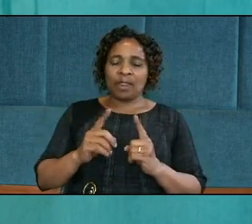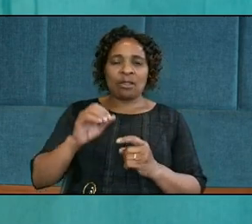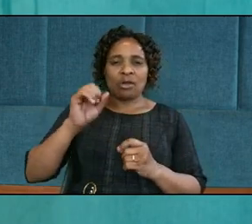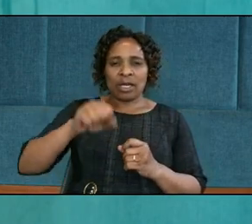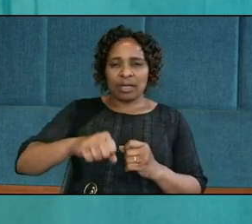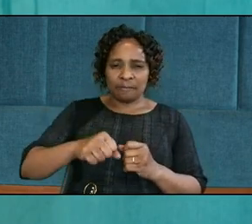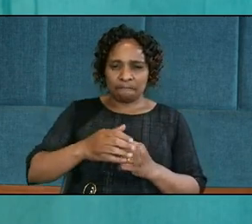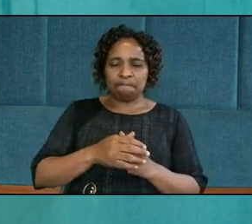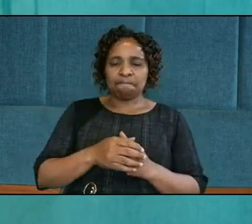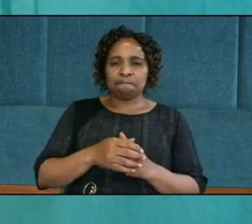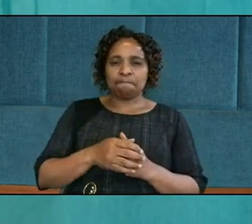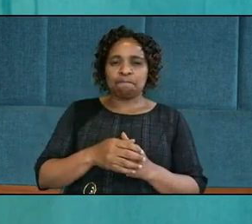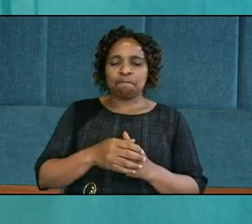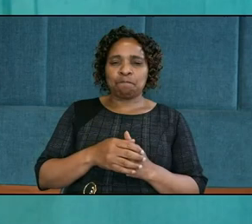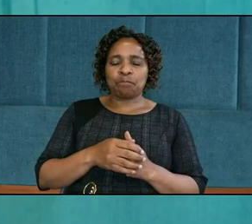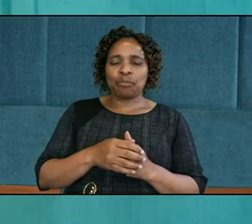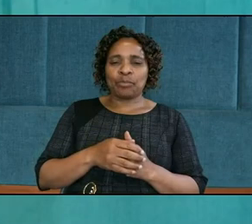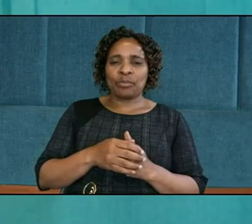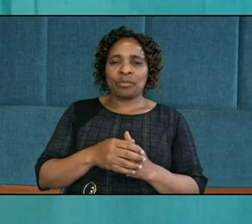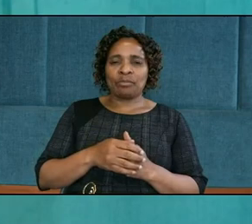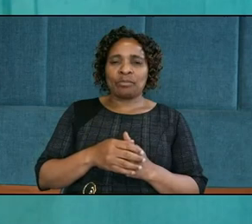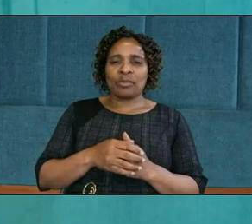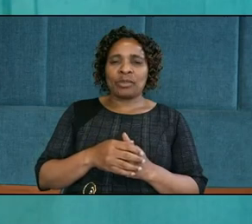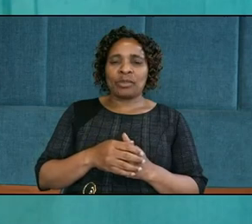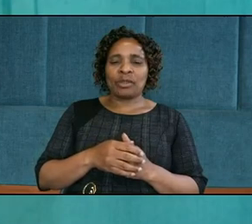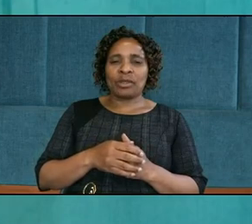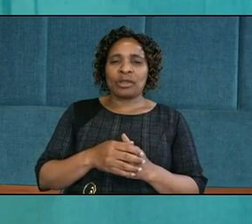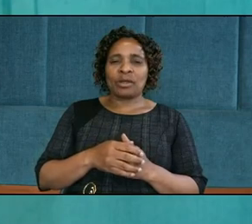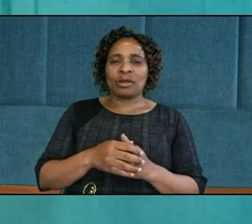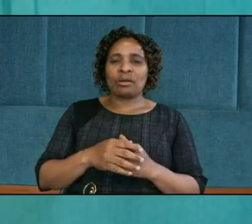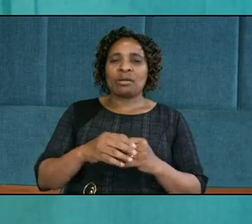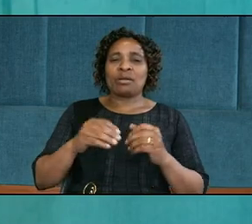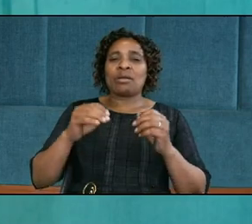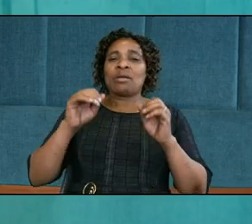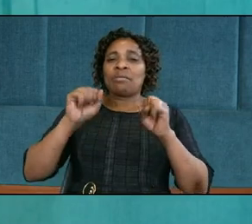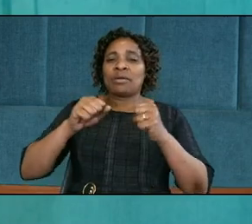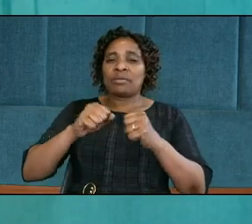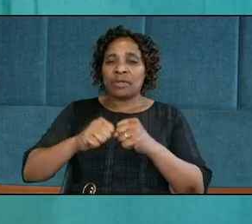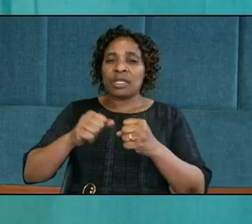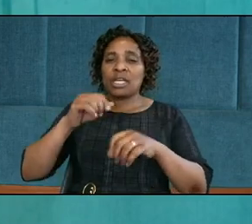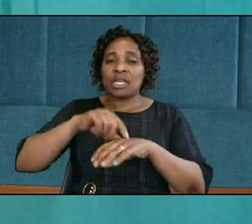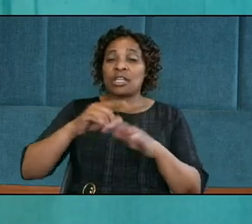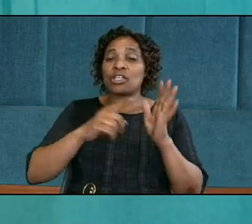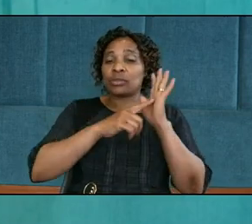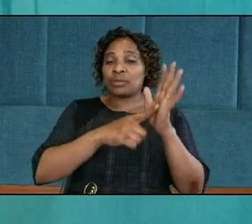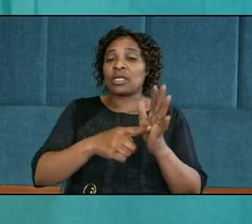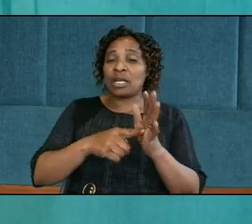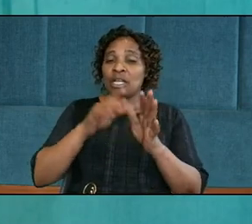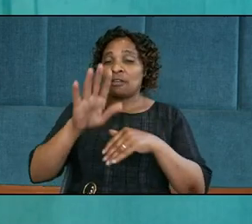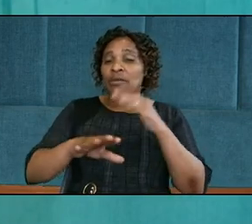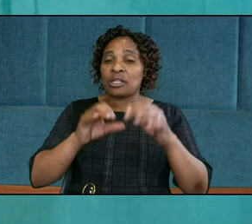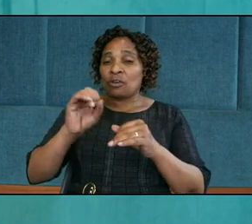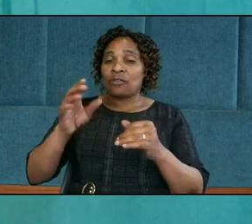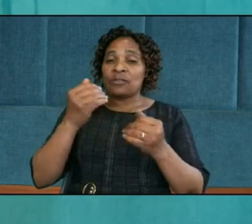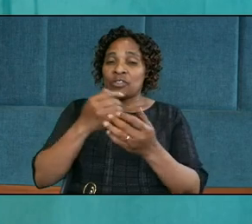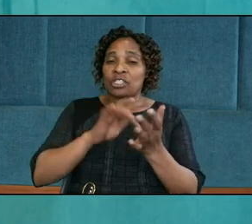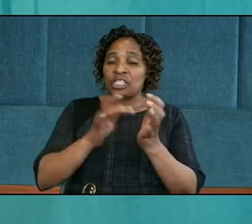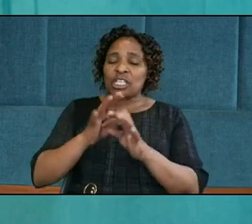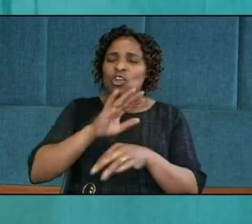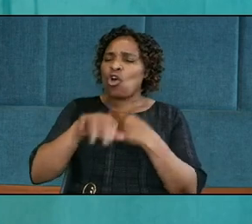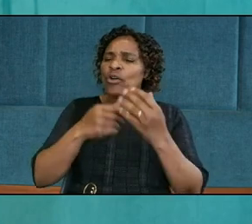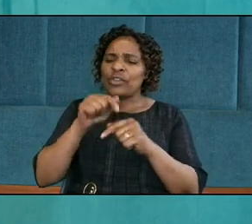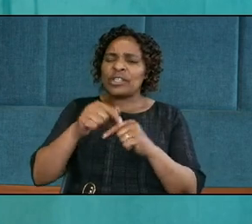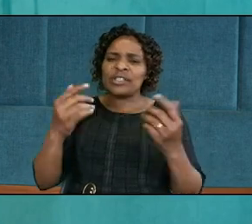You can go ahead. His kingdom is characterized by earthly dignity and display. At the feet of Jesus, all these distinctions are